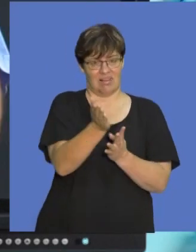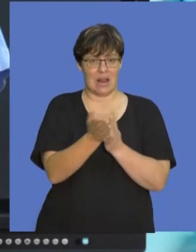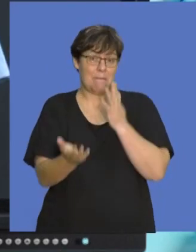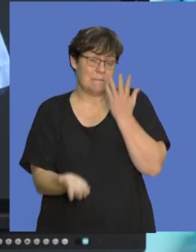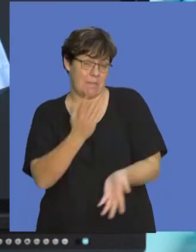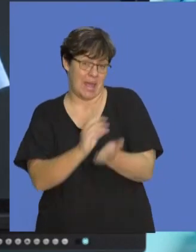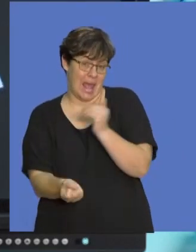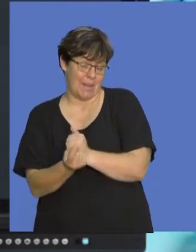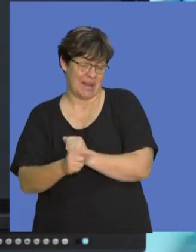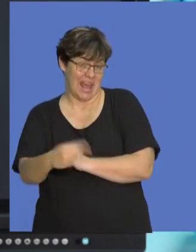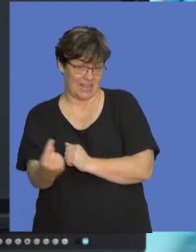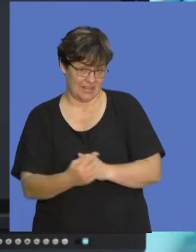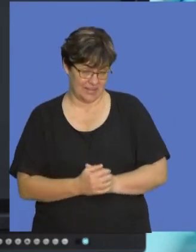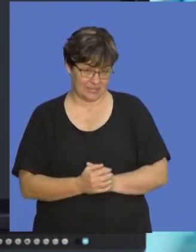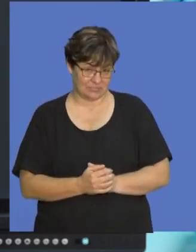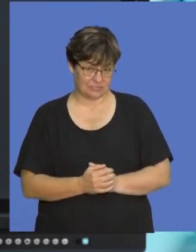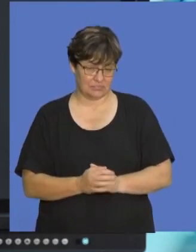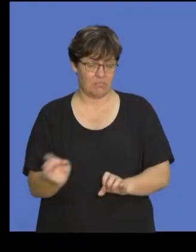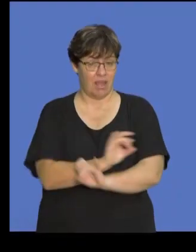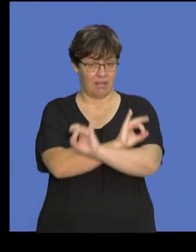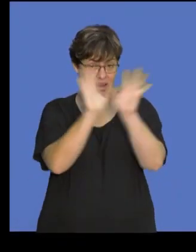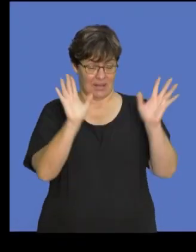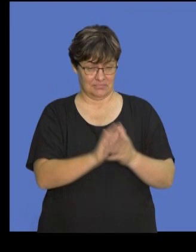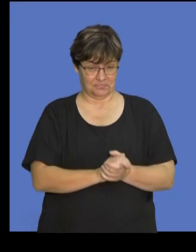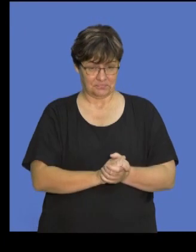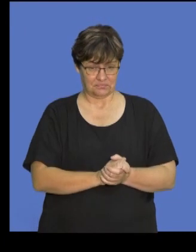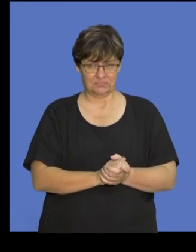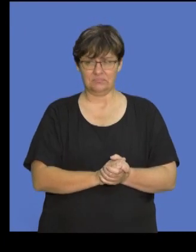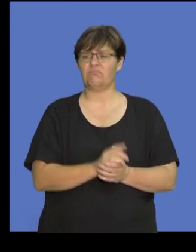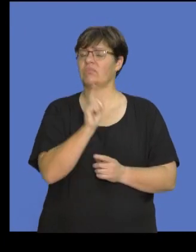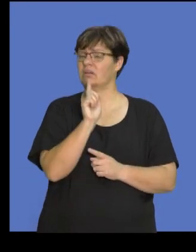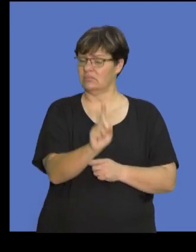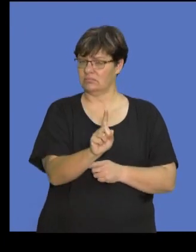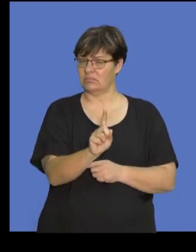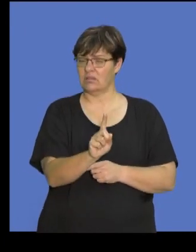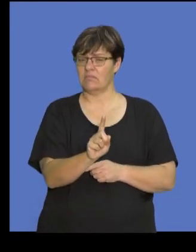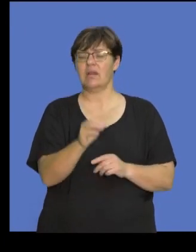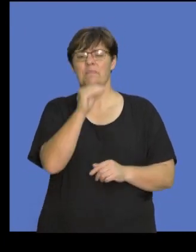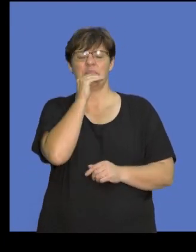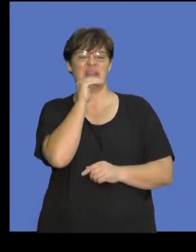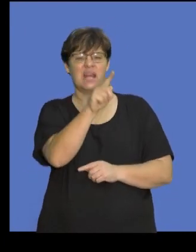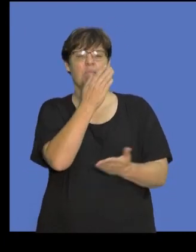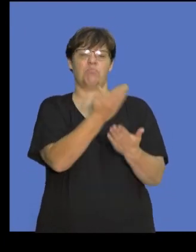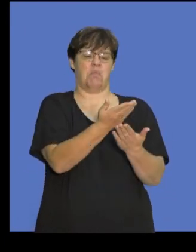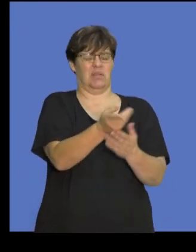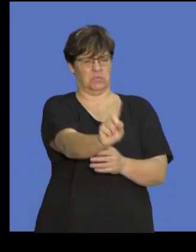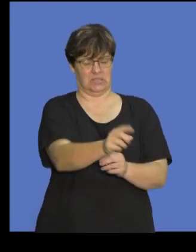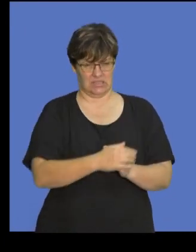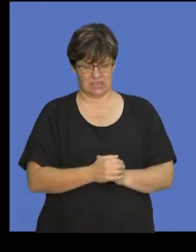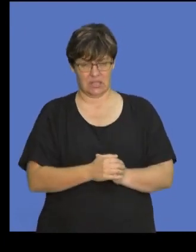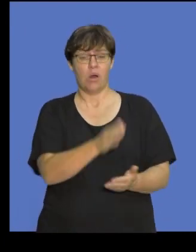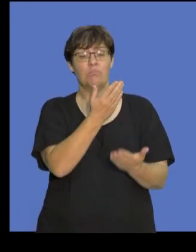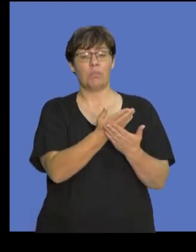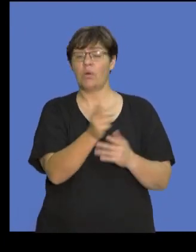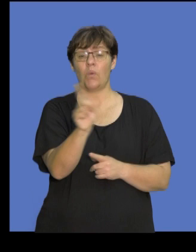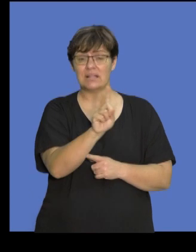what could happen. Let's make it clear. And so in our definition here of what probability is, we're